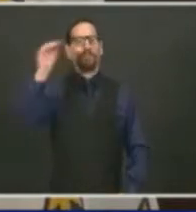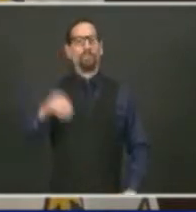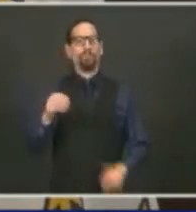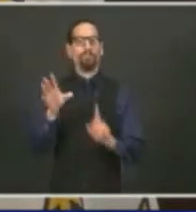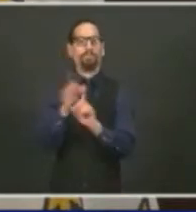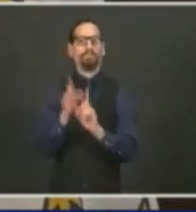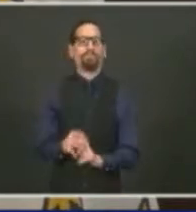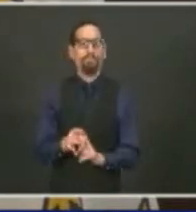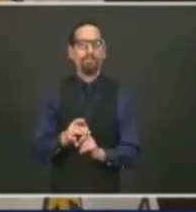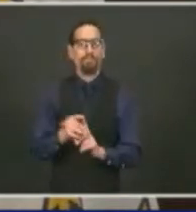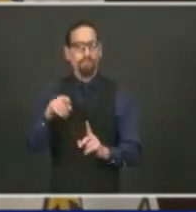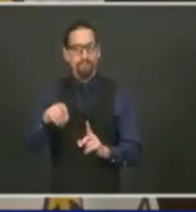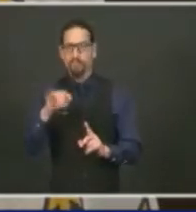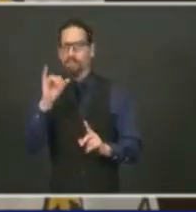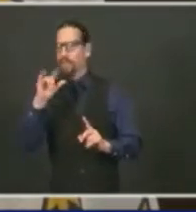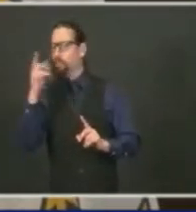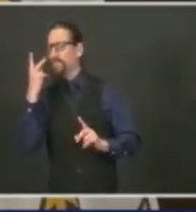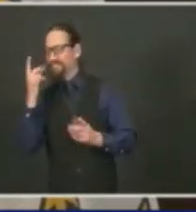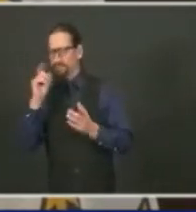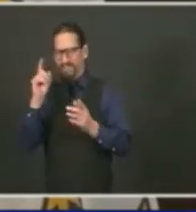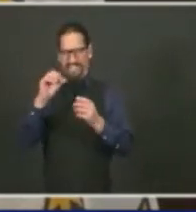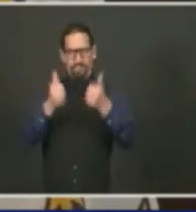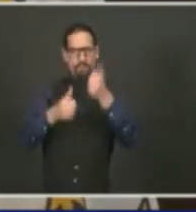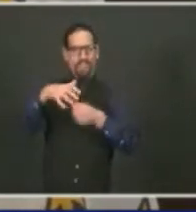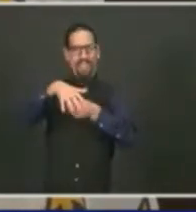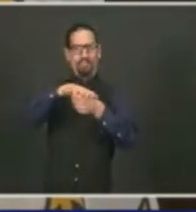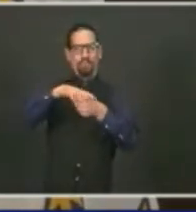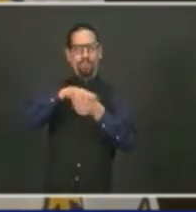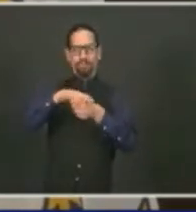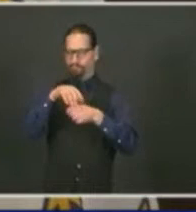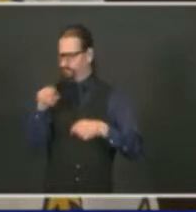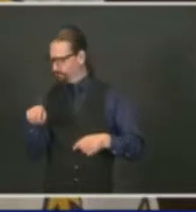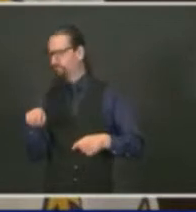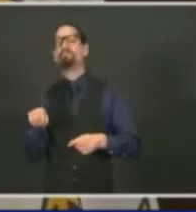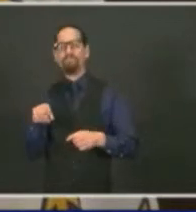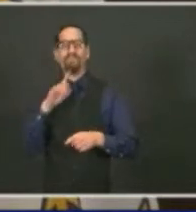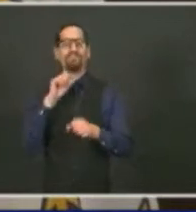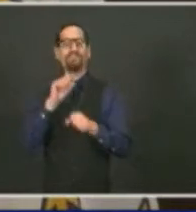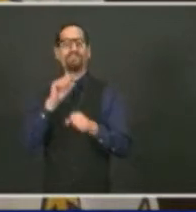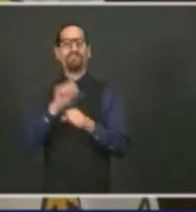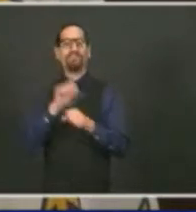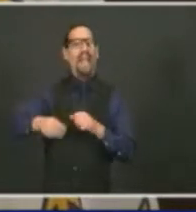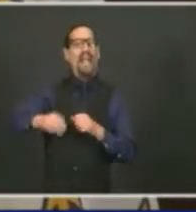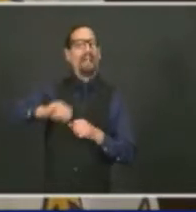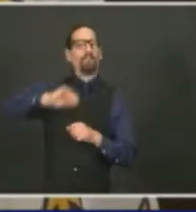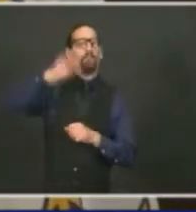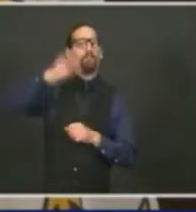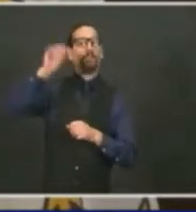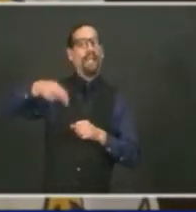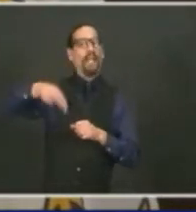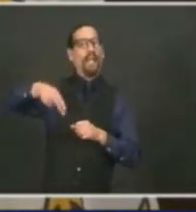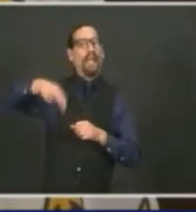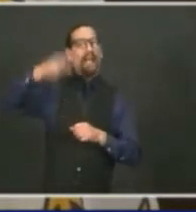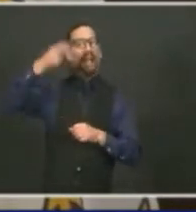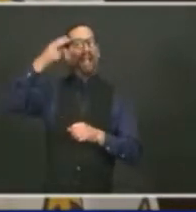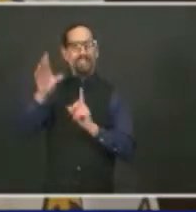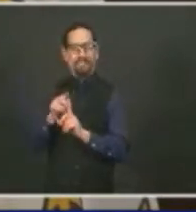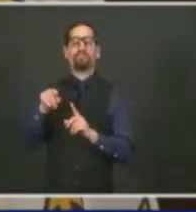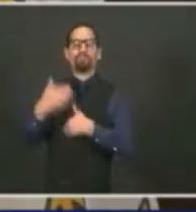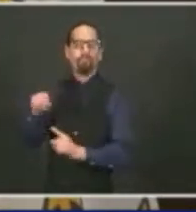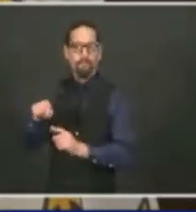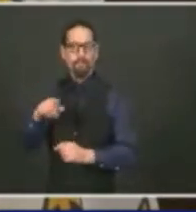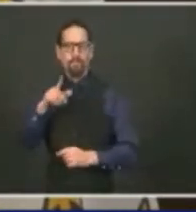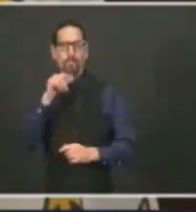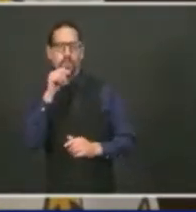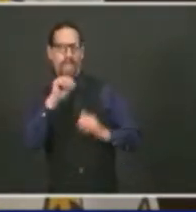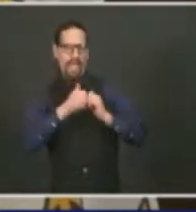are most in need of it. Importantly, we're still finalizing our final phasing plan for who will get vaccinated, where, and by whom. We plan to